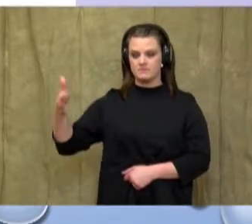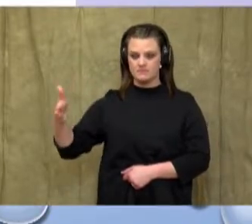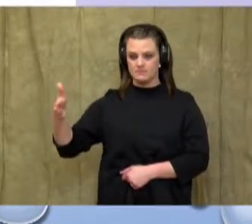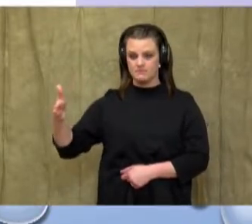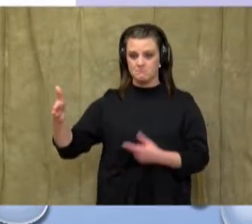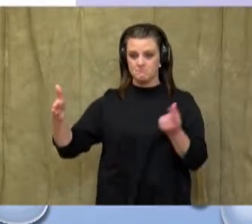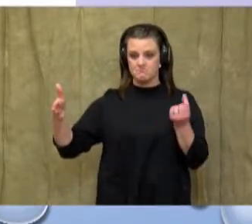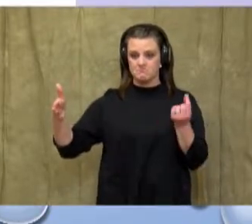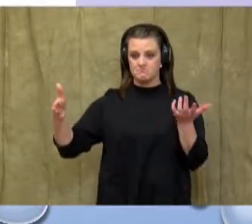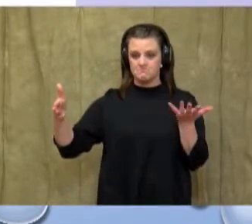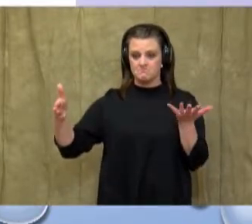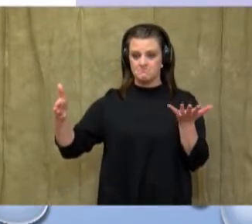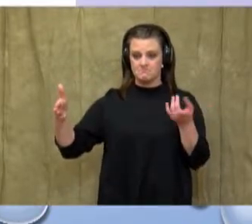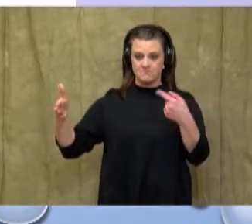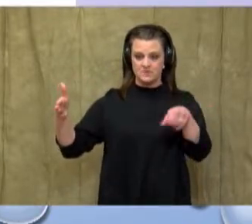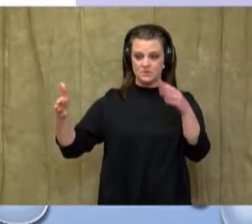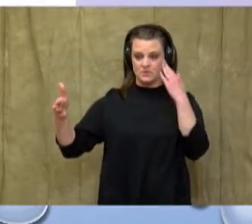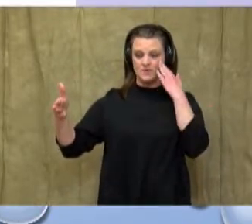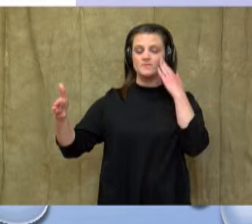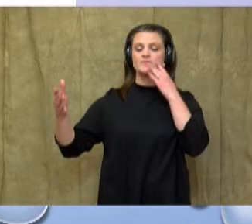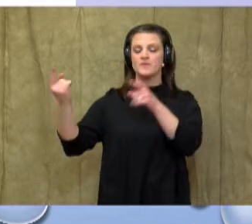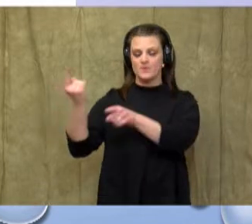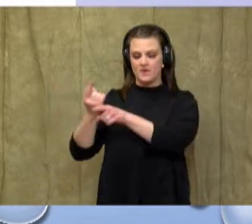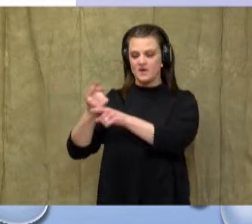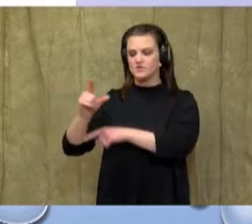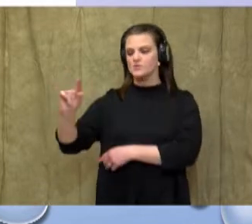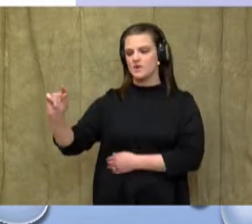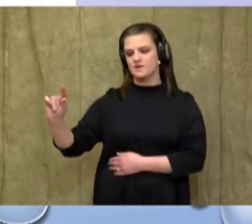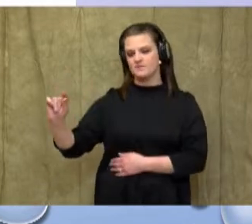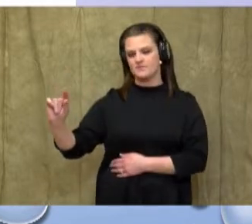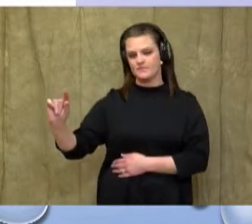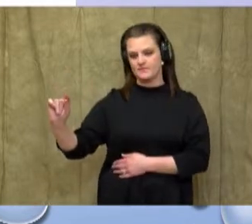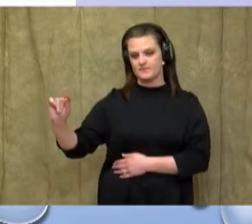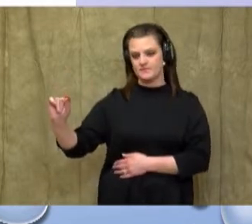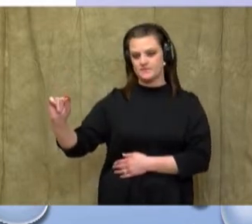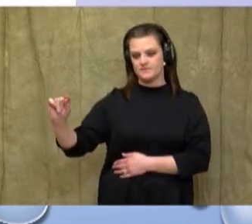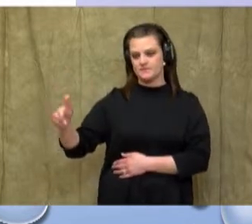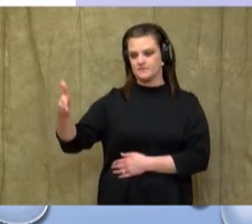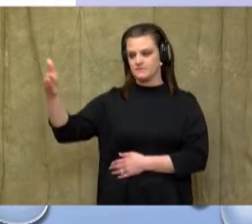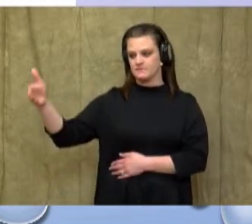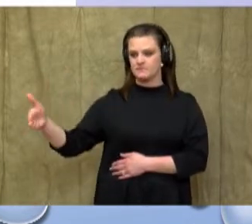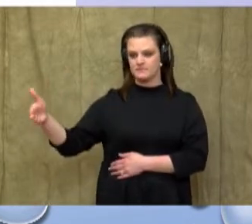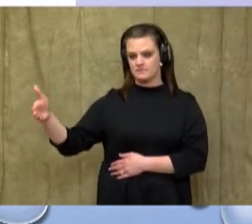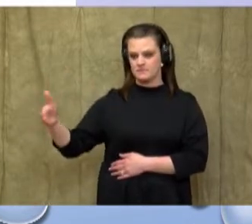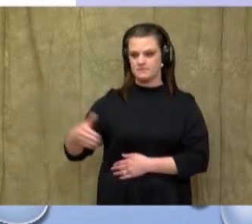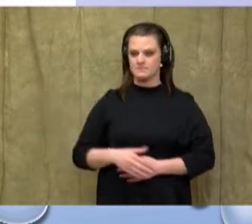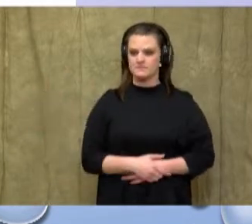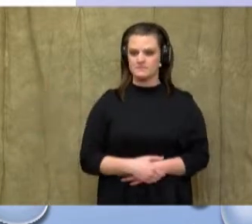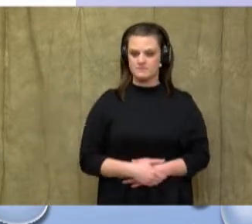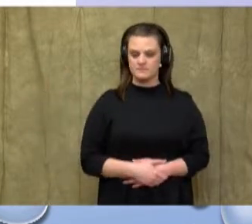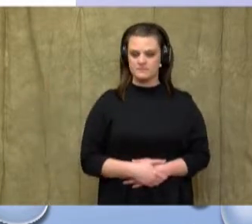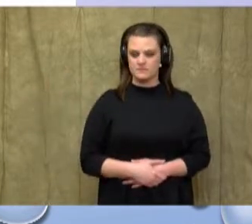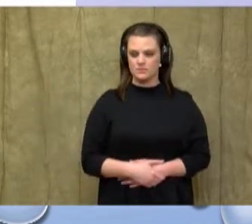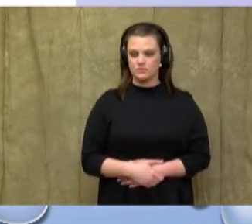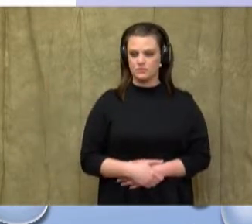What would it be? Yeah, that's right. It'd be 20. What would be the next number after 20?